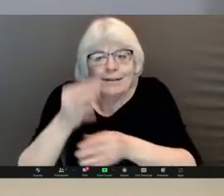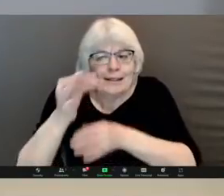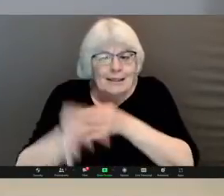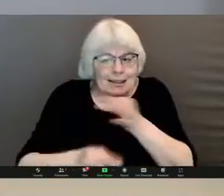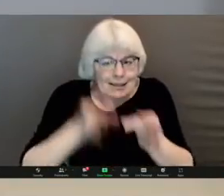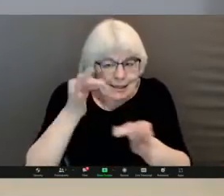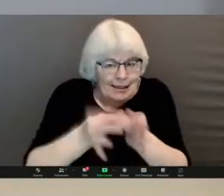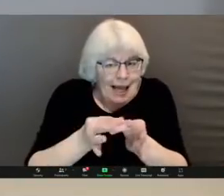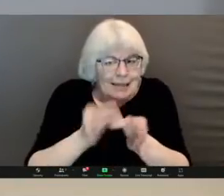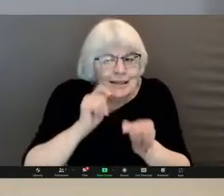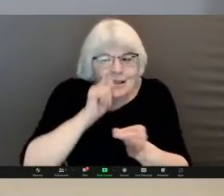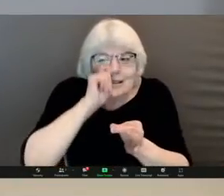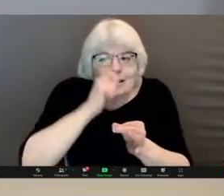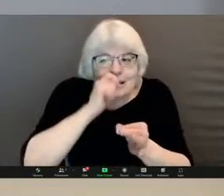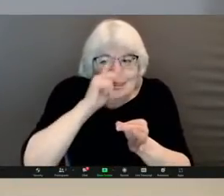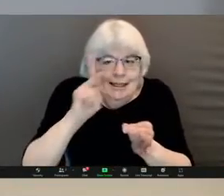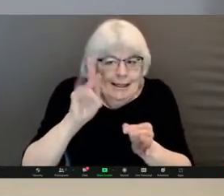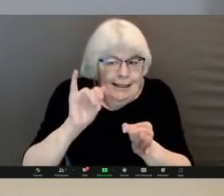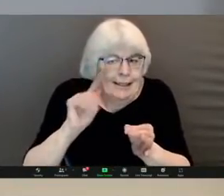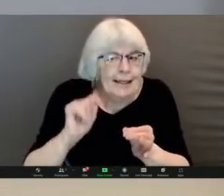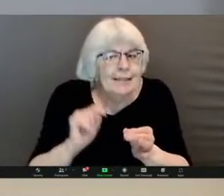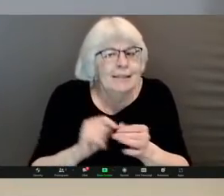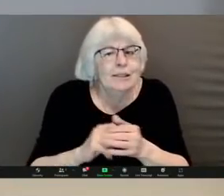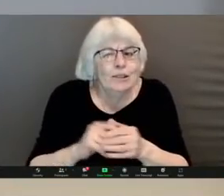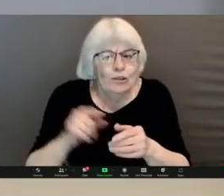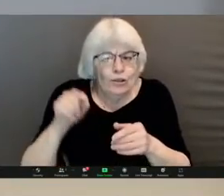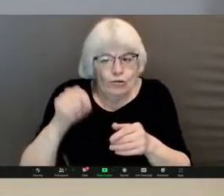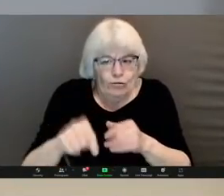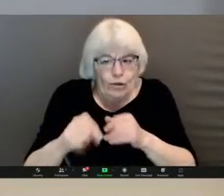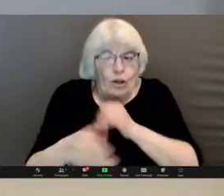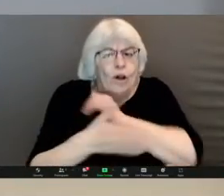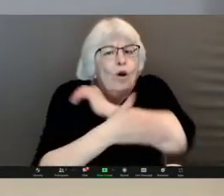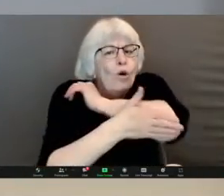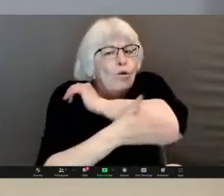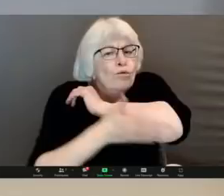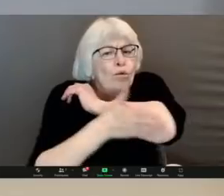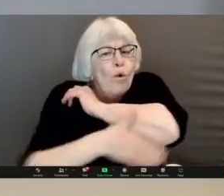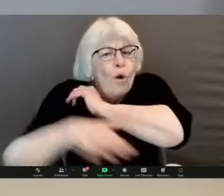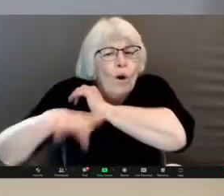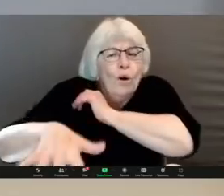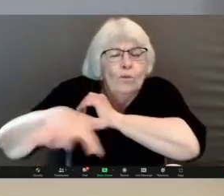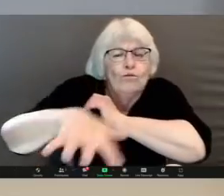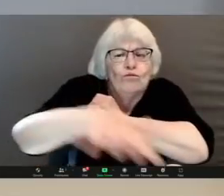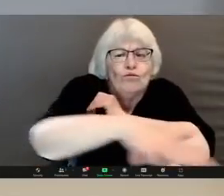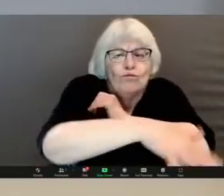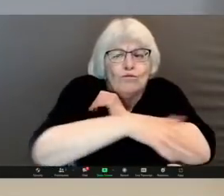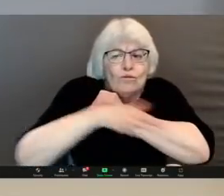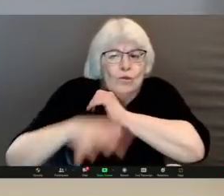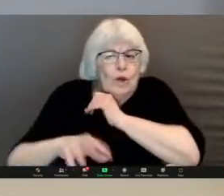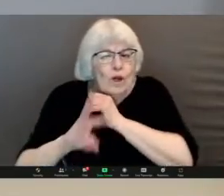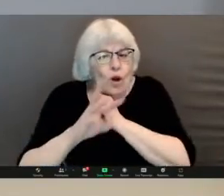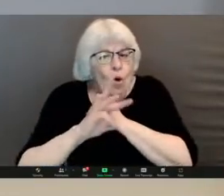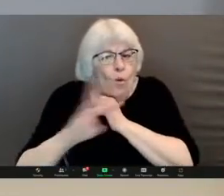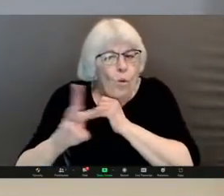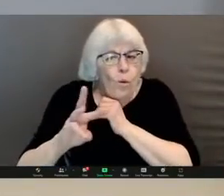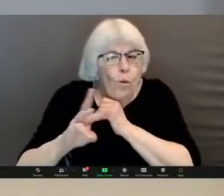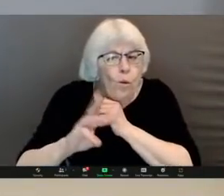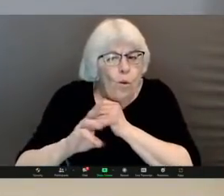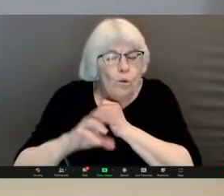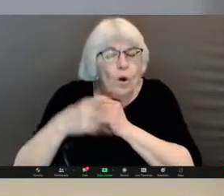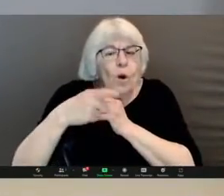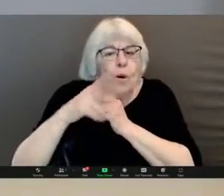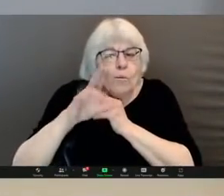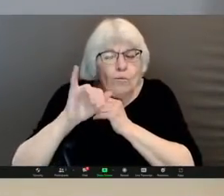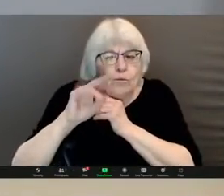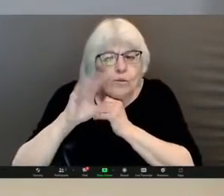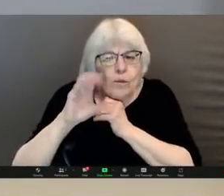focus on rural communities, with kits being available for families in West Prince and Eastern and Southern Kings. The test will allow